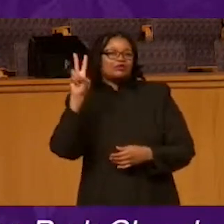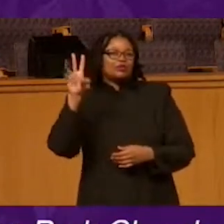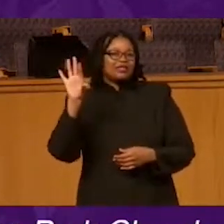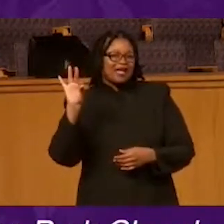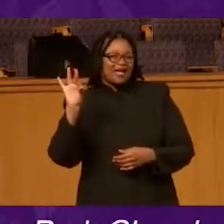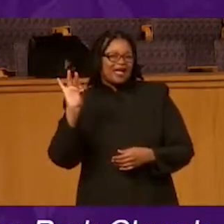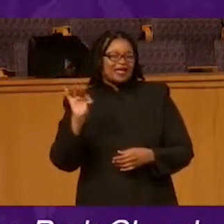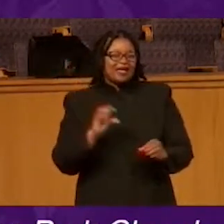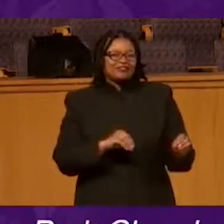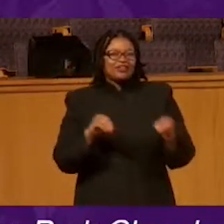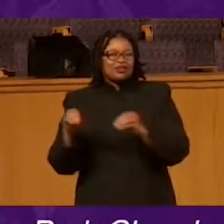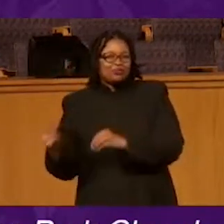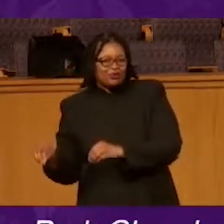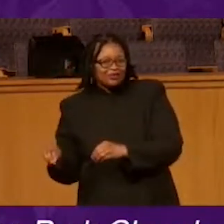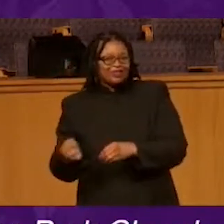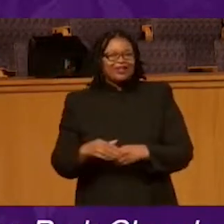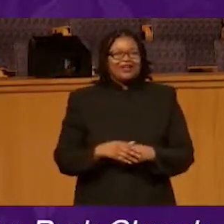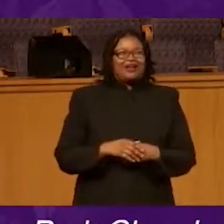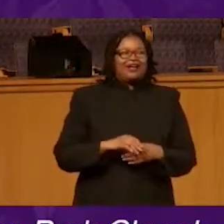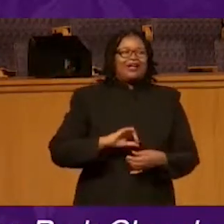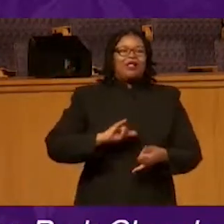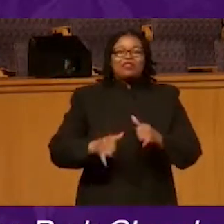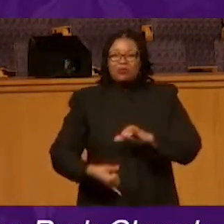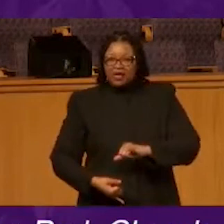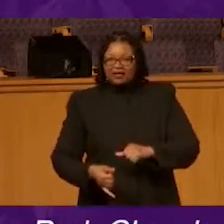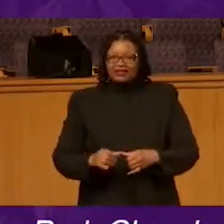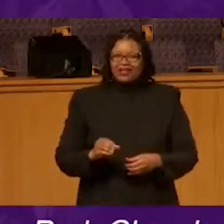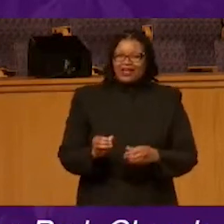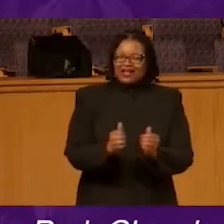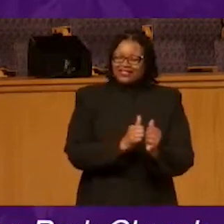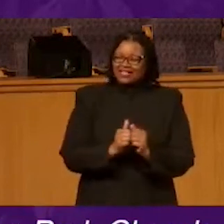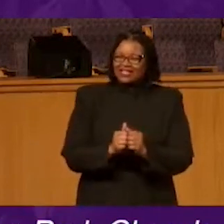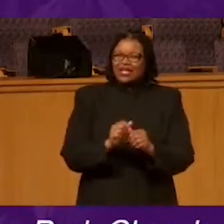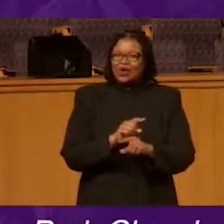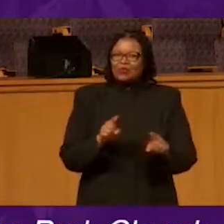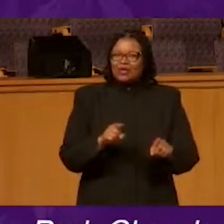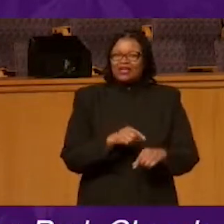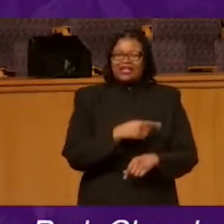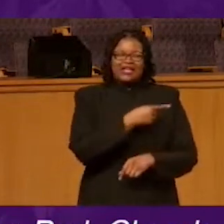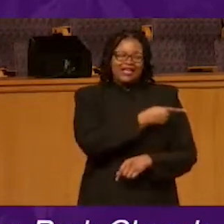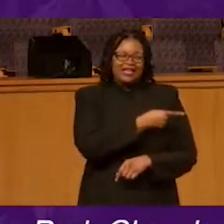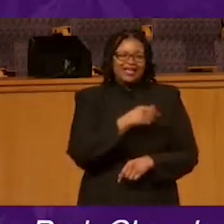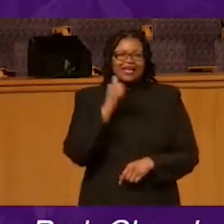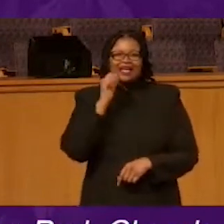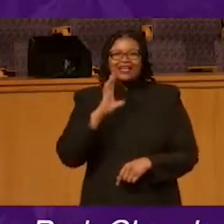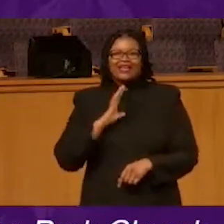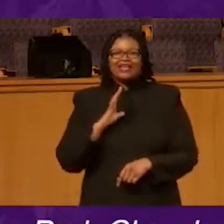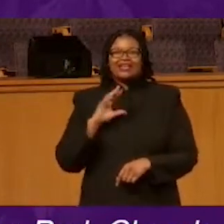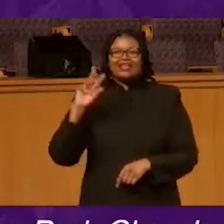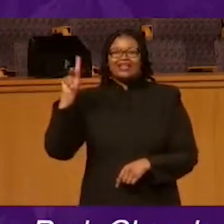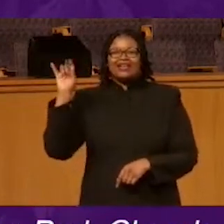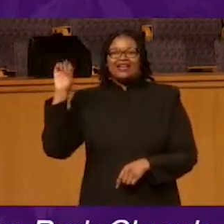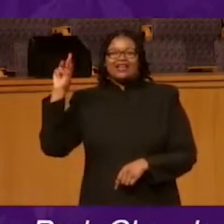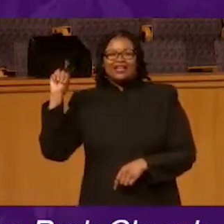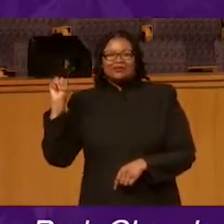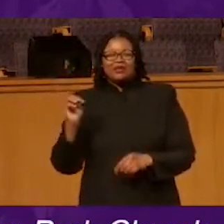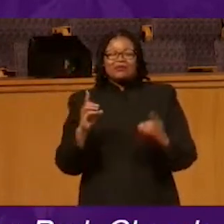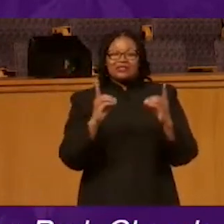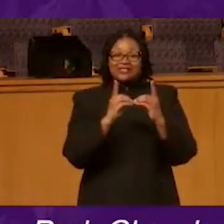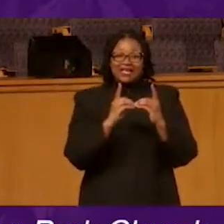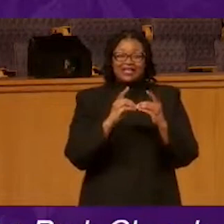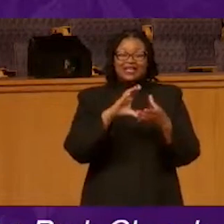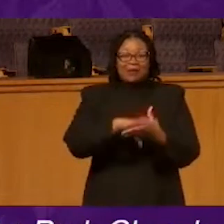trying to put the math together. Well, Lady Kim and I have been together dating